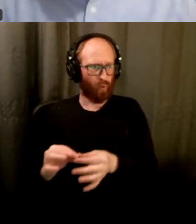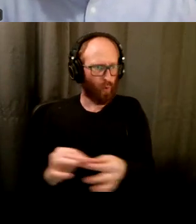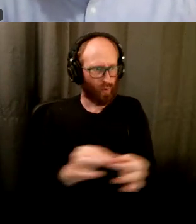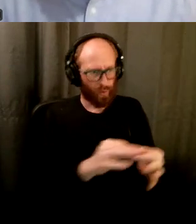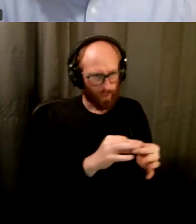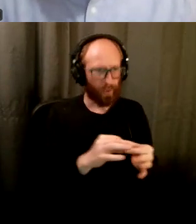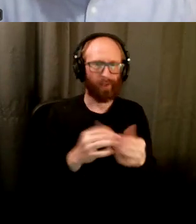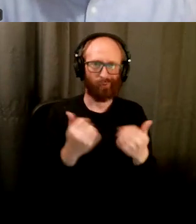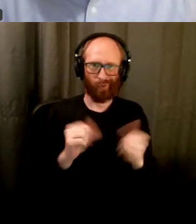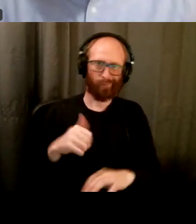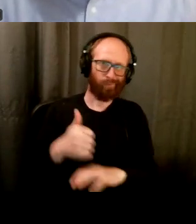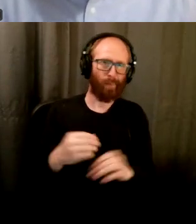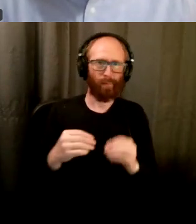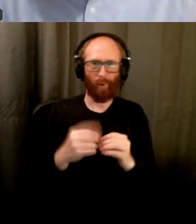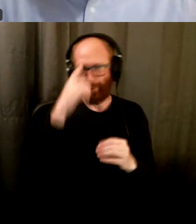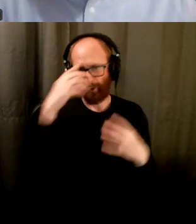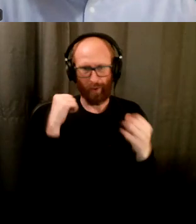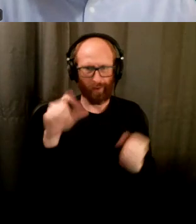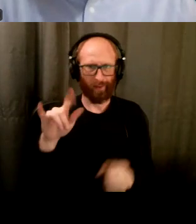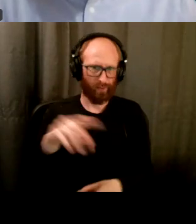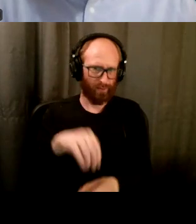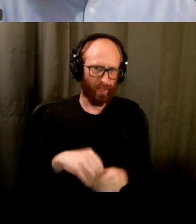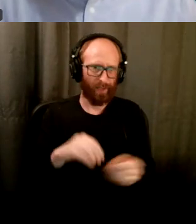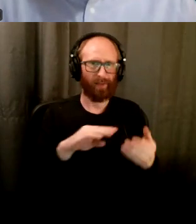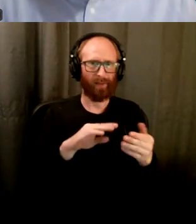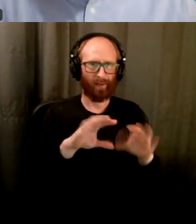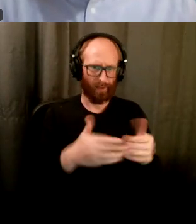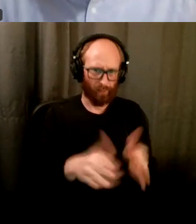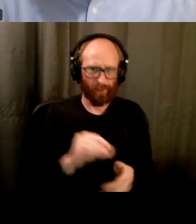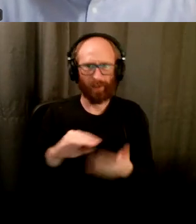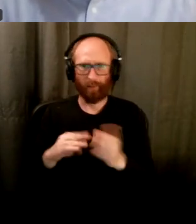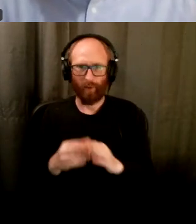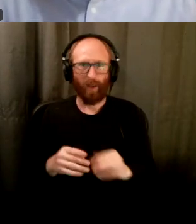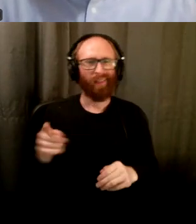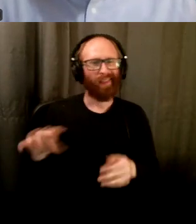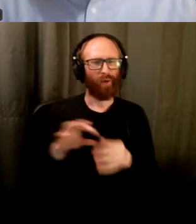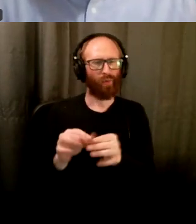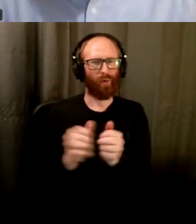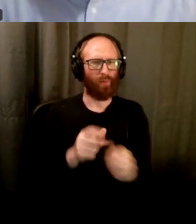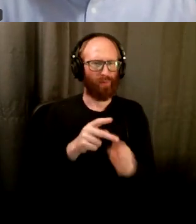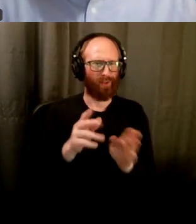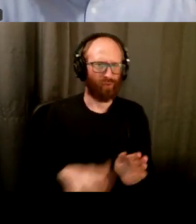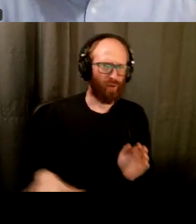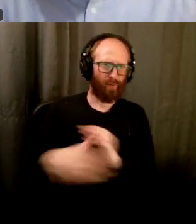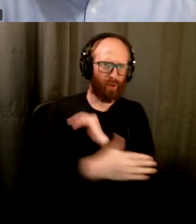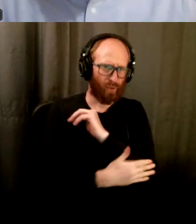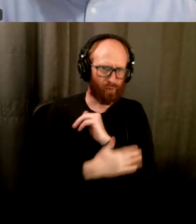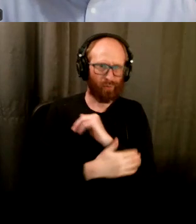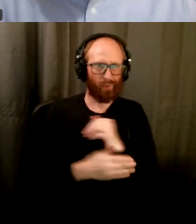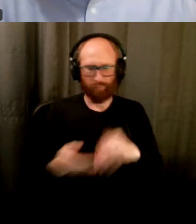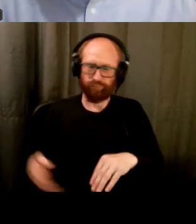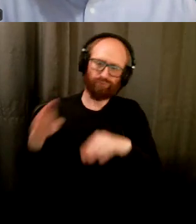communities. They coordinate and collaborate with professionals across the country to bring more mental health awareness. Check out their webpage and sign up for